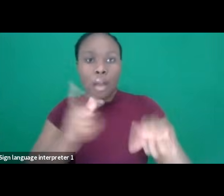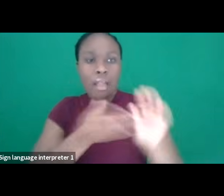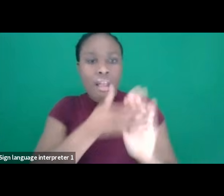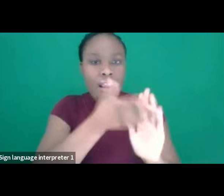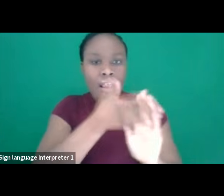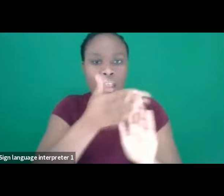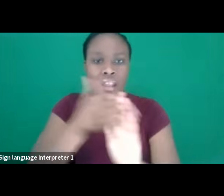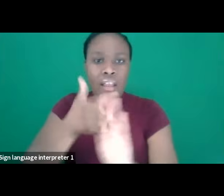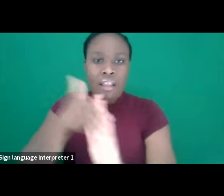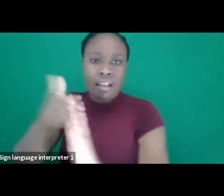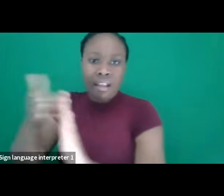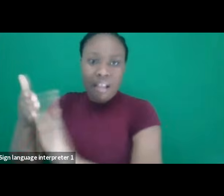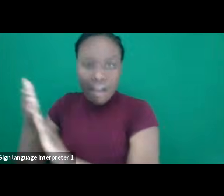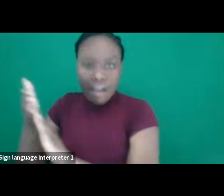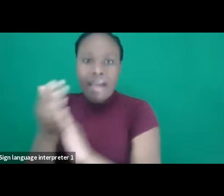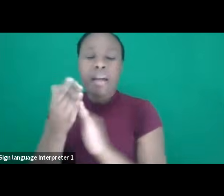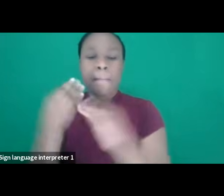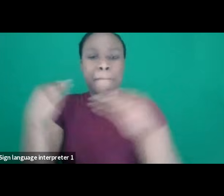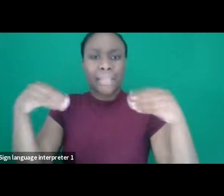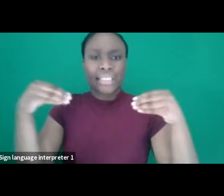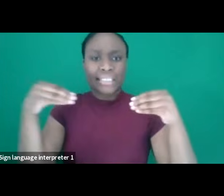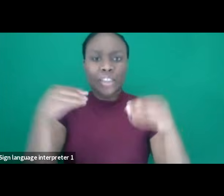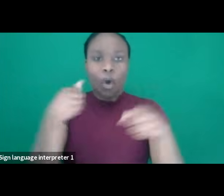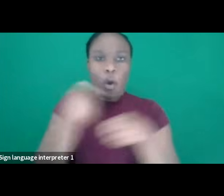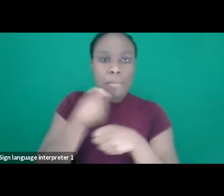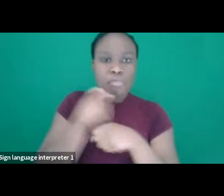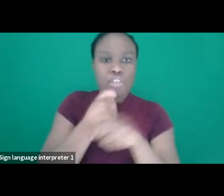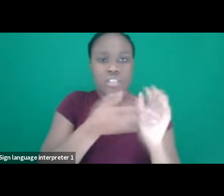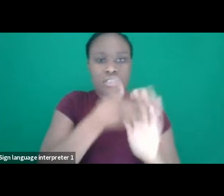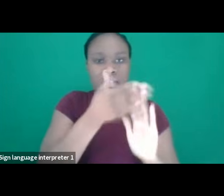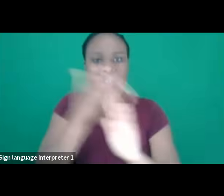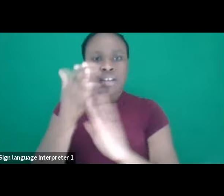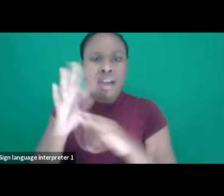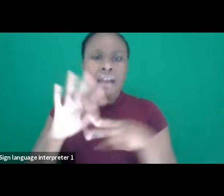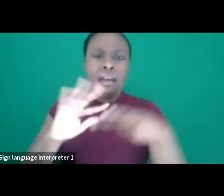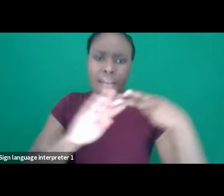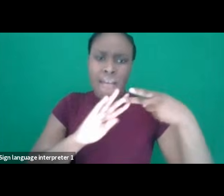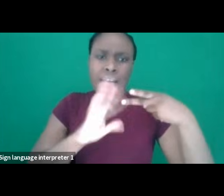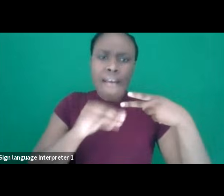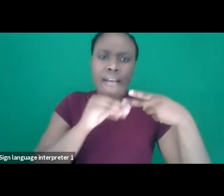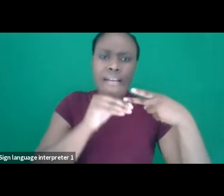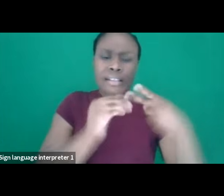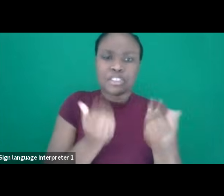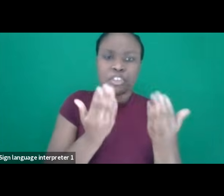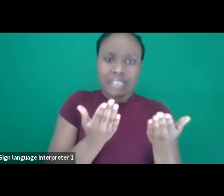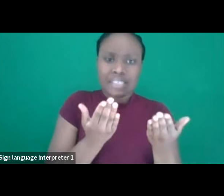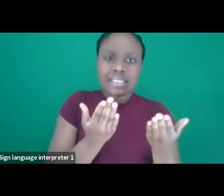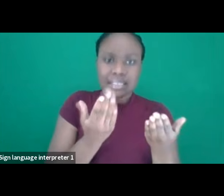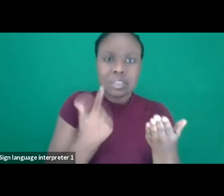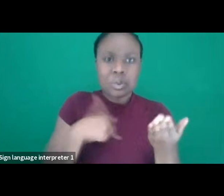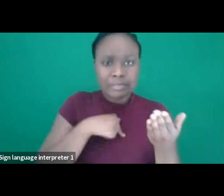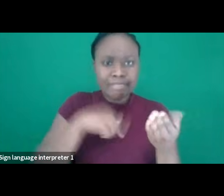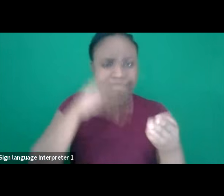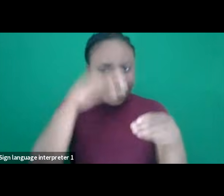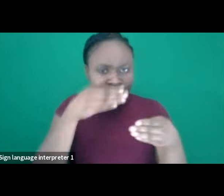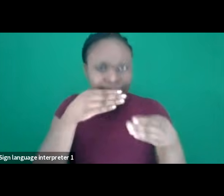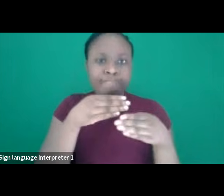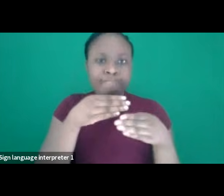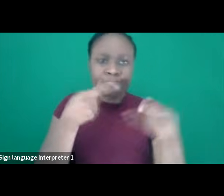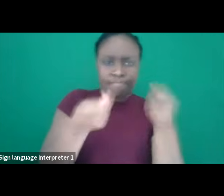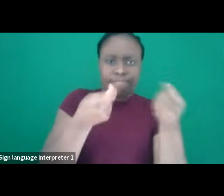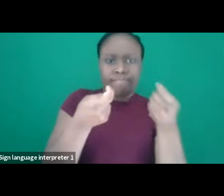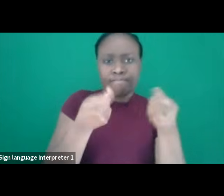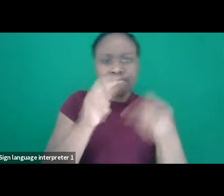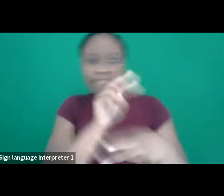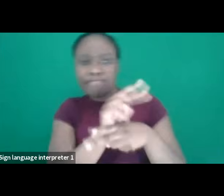business activities, including the service elements in each of our regions. I want